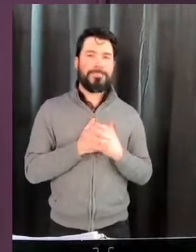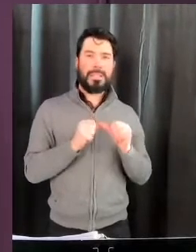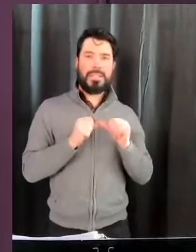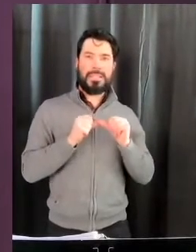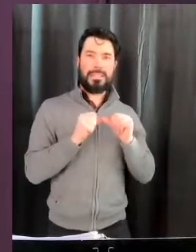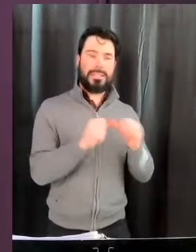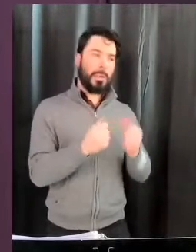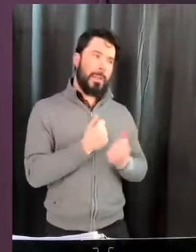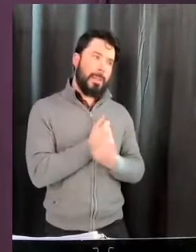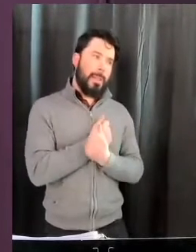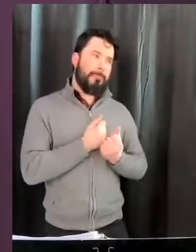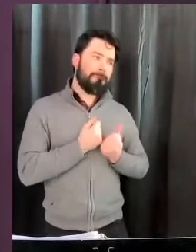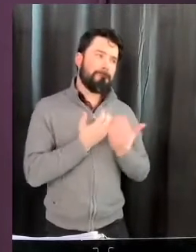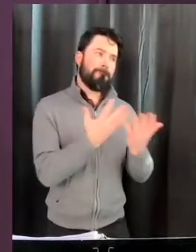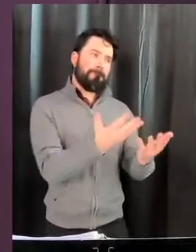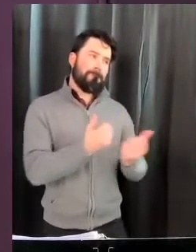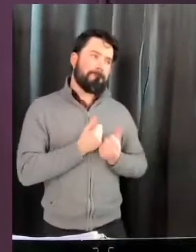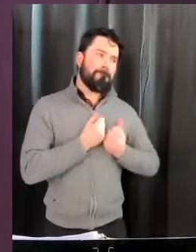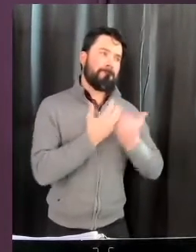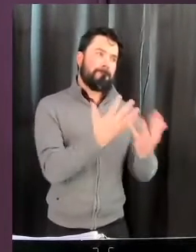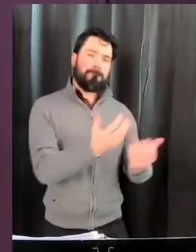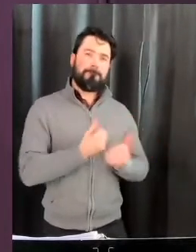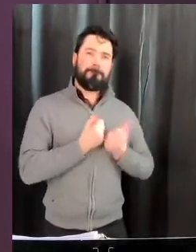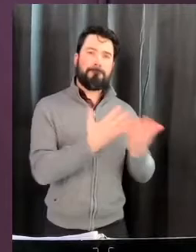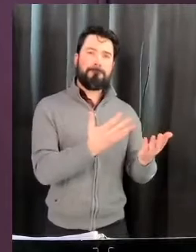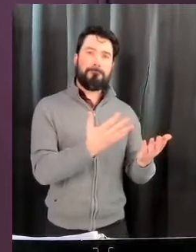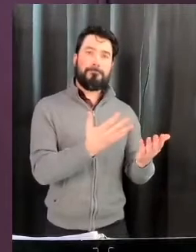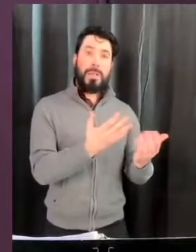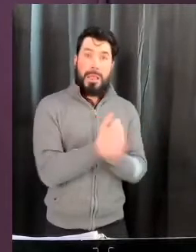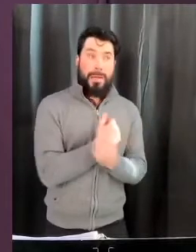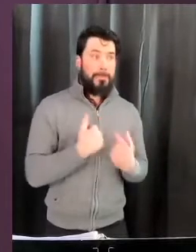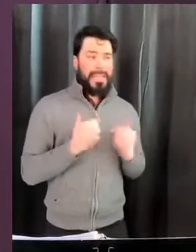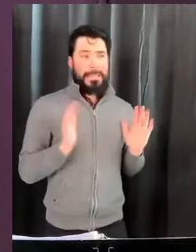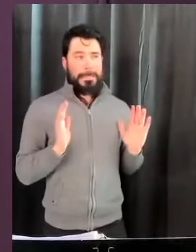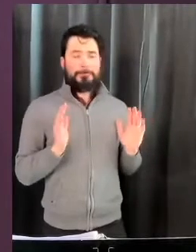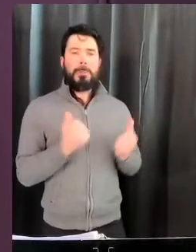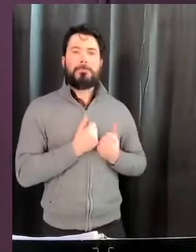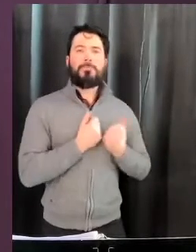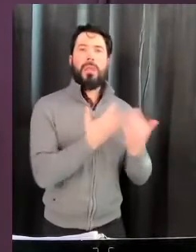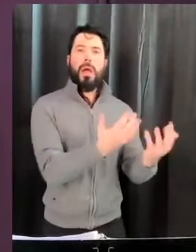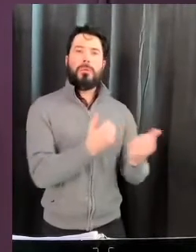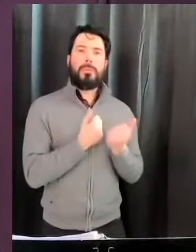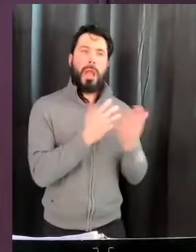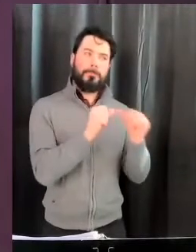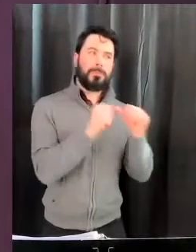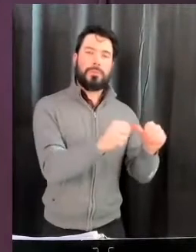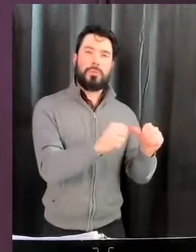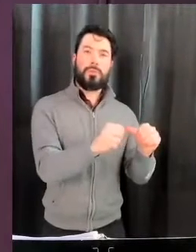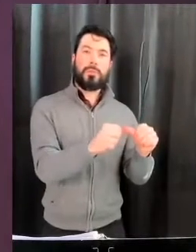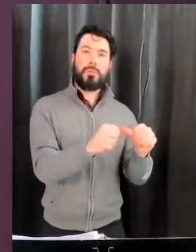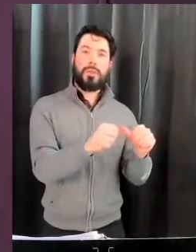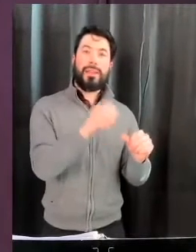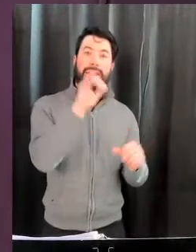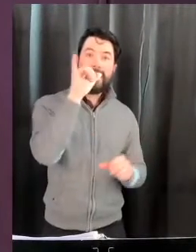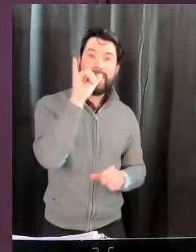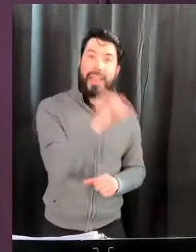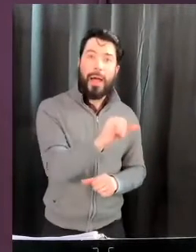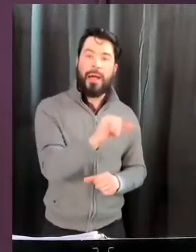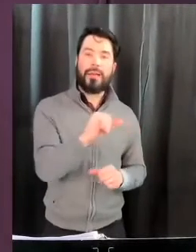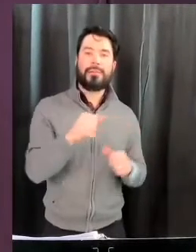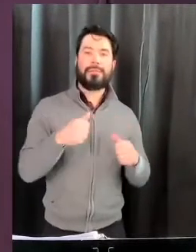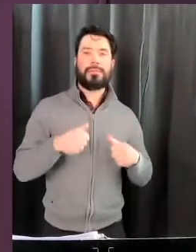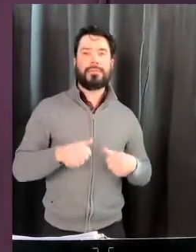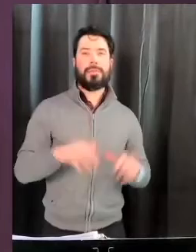back. That is sacrificial love. And it looks just like